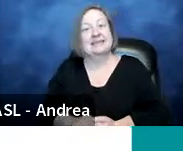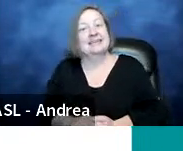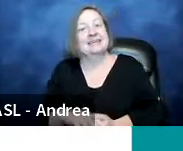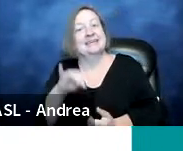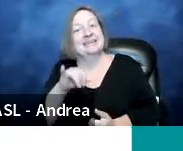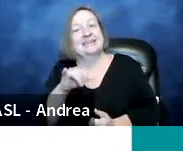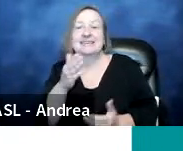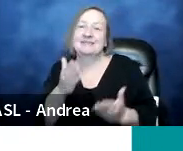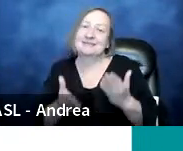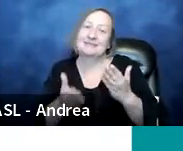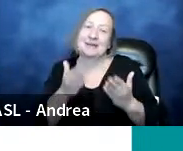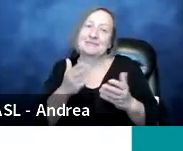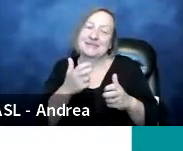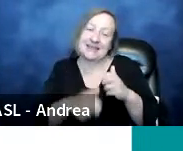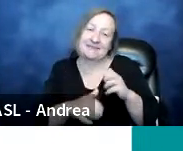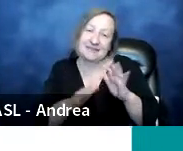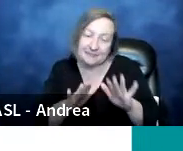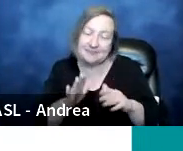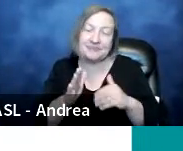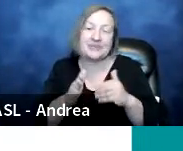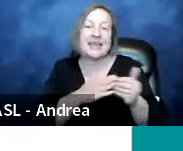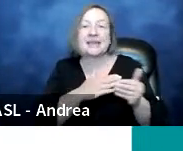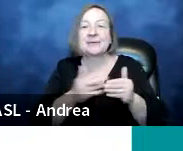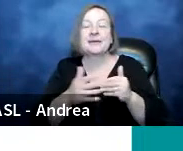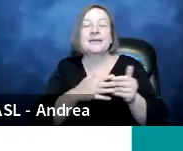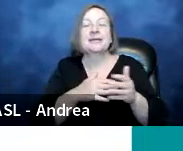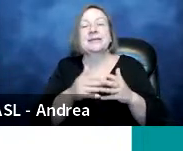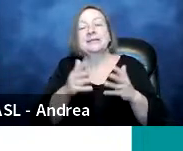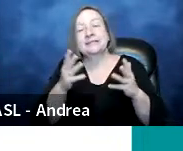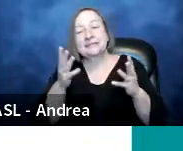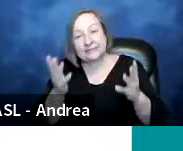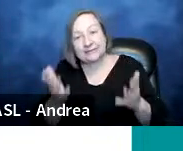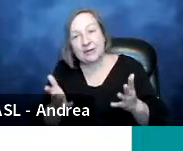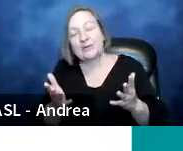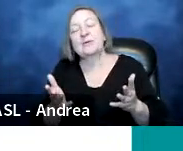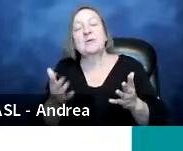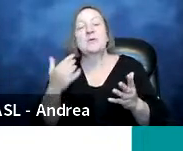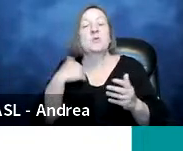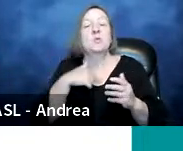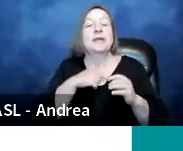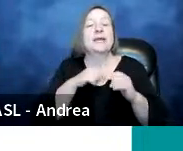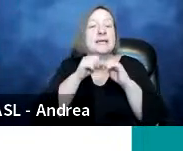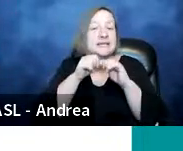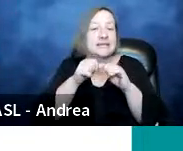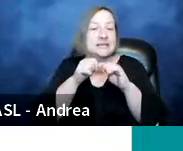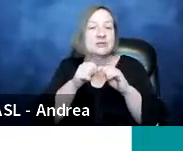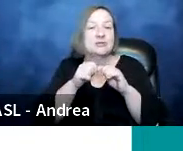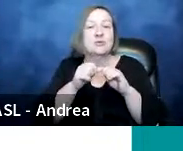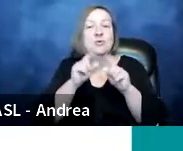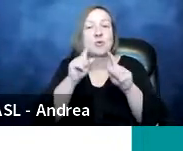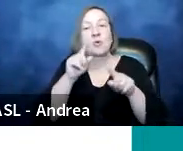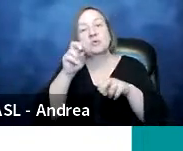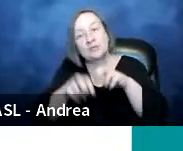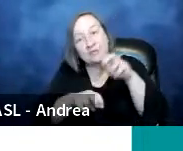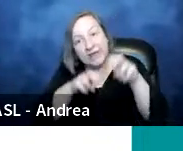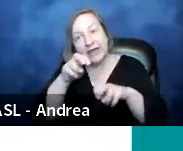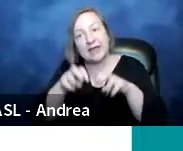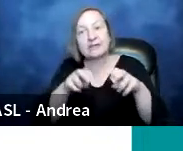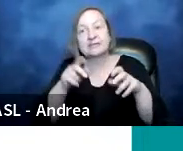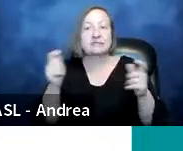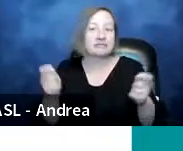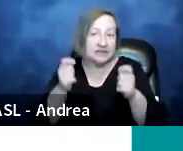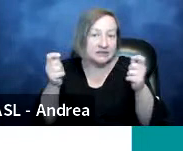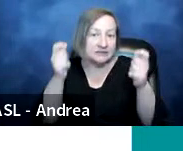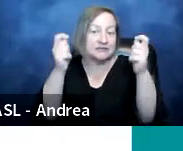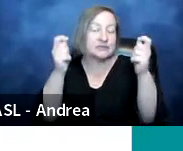This might be tough, but anyway, so we continue to go to fairs and festivals. So once again,